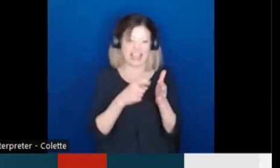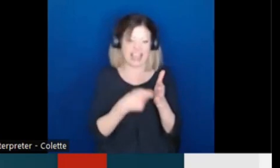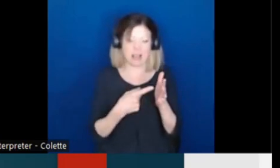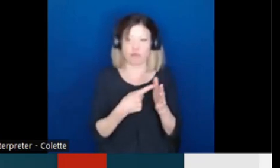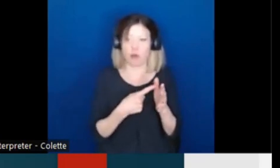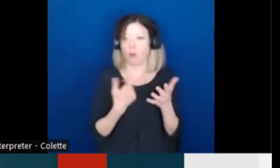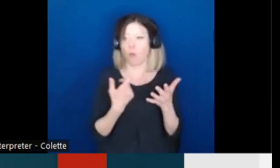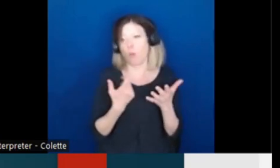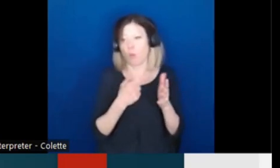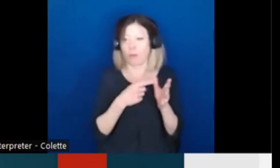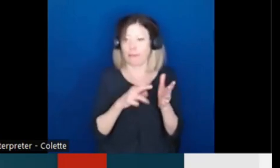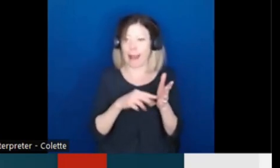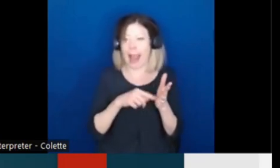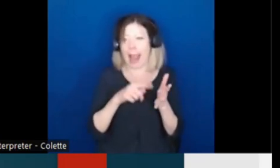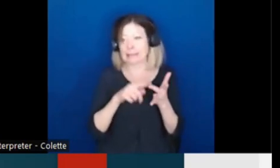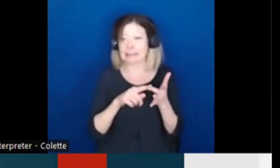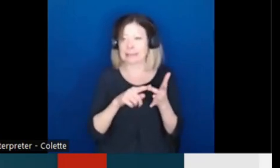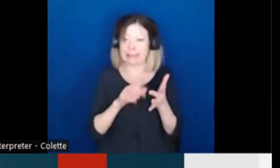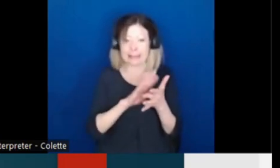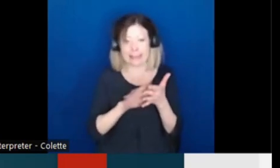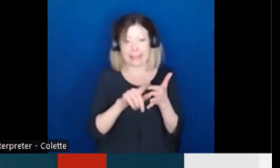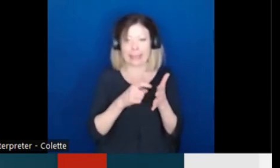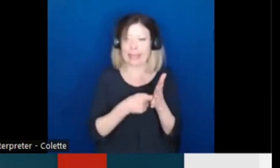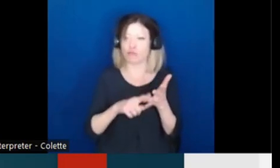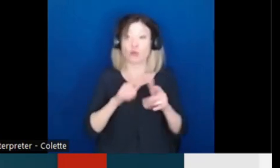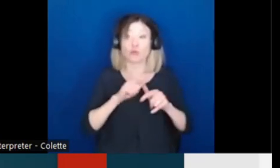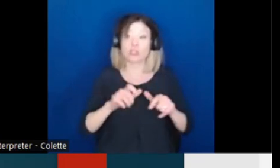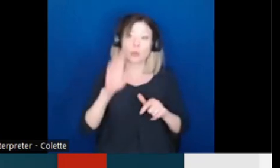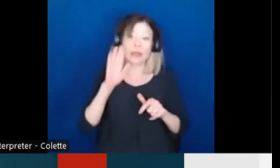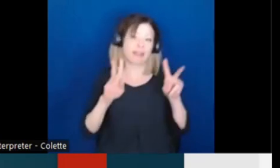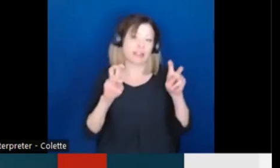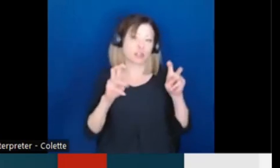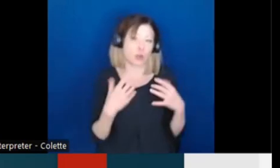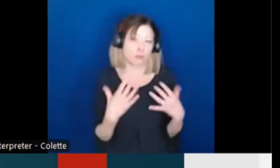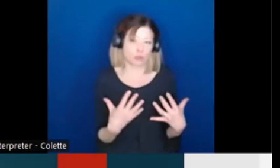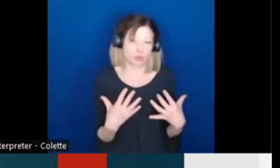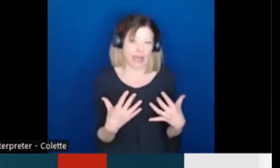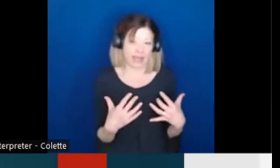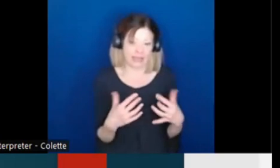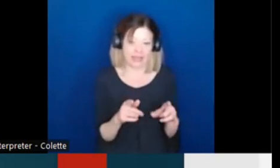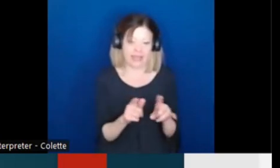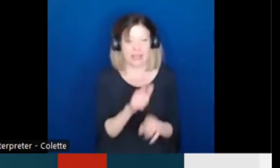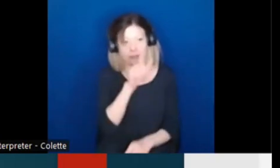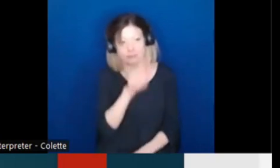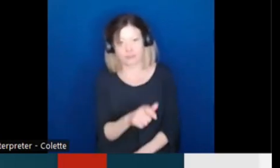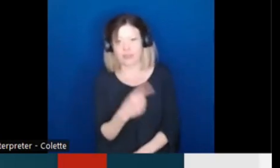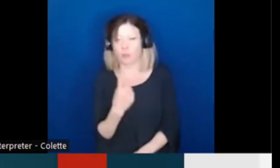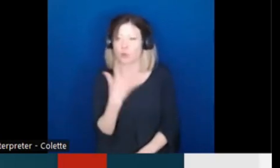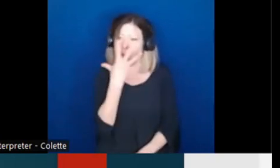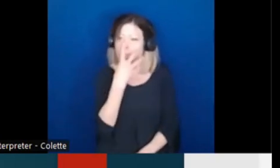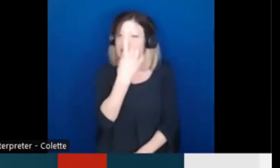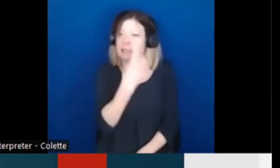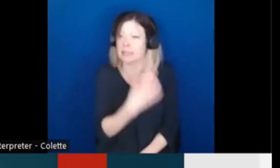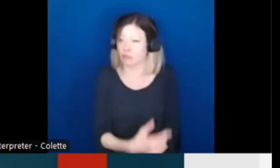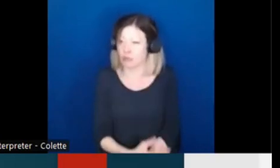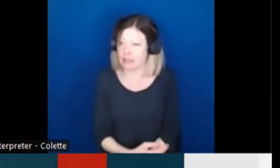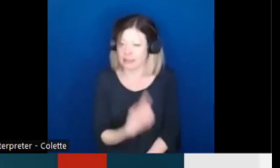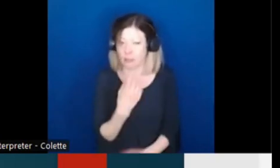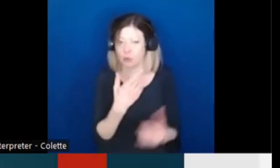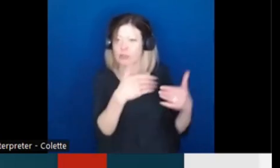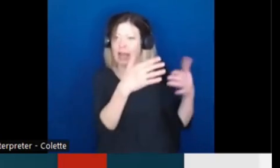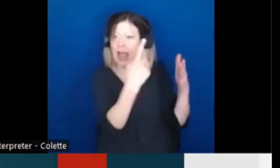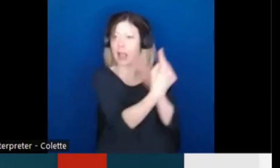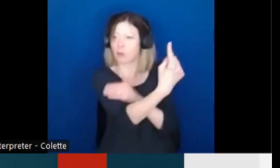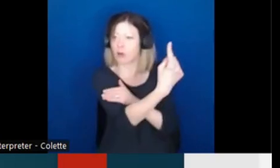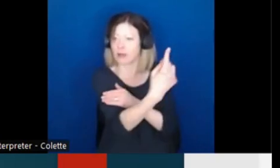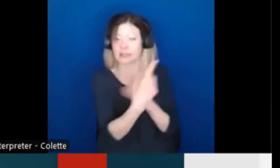him in films and in culture today. He's a kind of mysterious one. He's a bit of an outcast. There's something